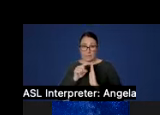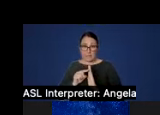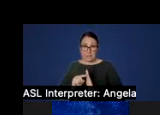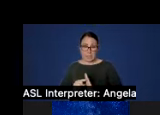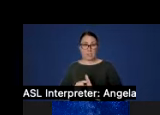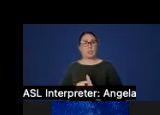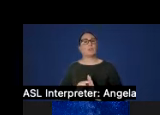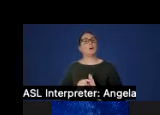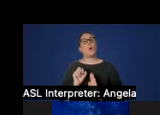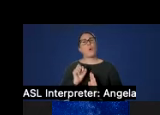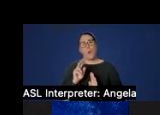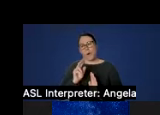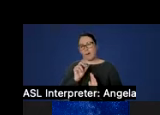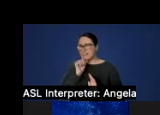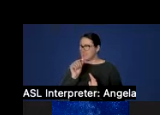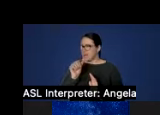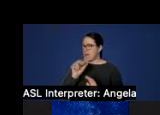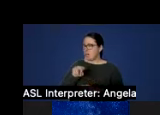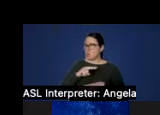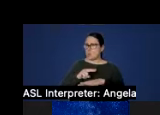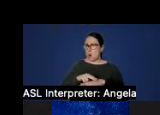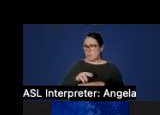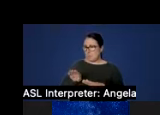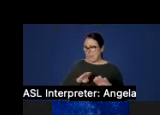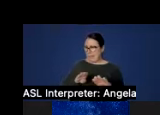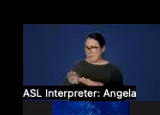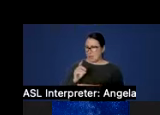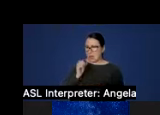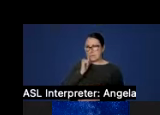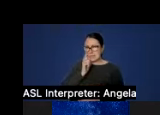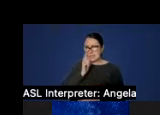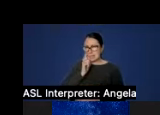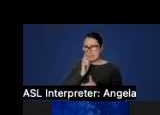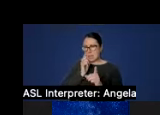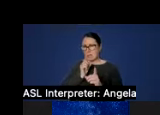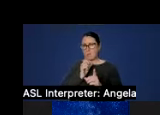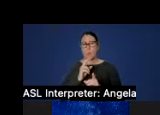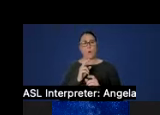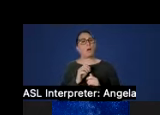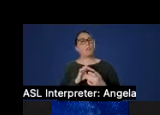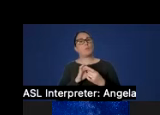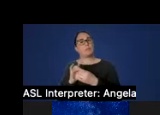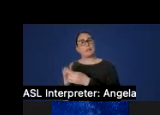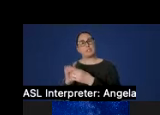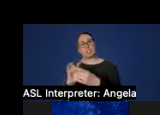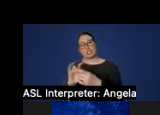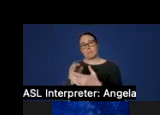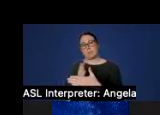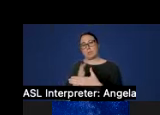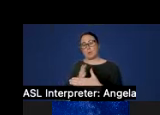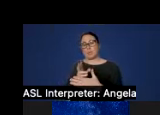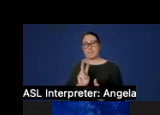suspect. And then information regarding the relationship between the victim and the suspect.